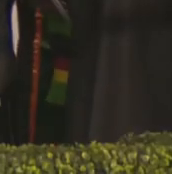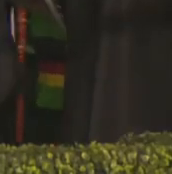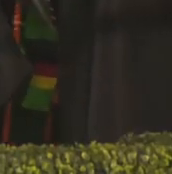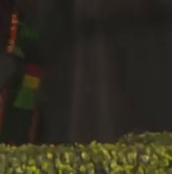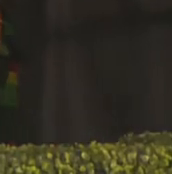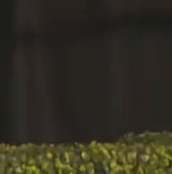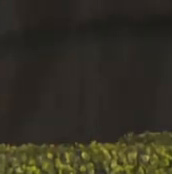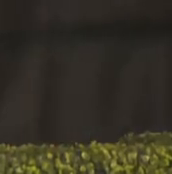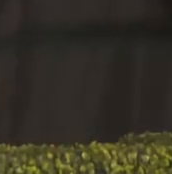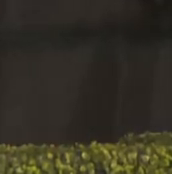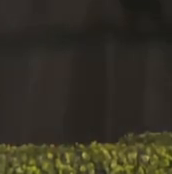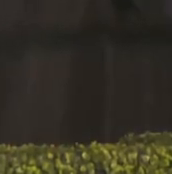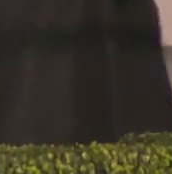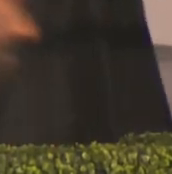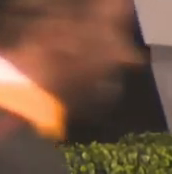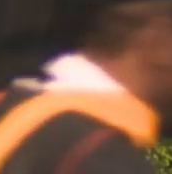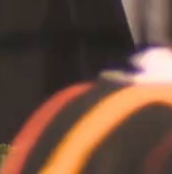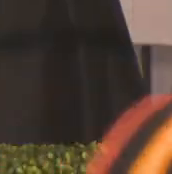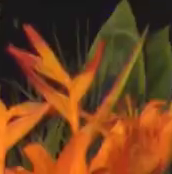Sharon Ann Hernandez.